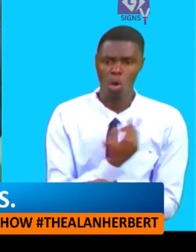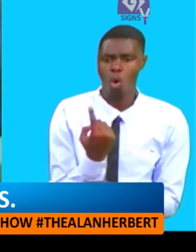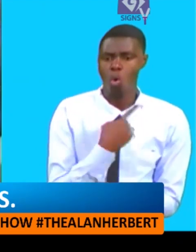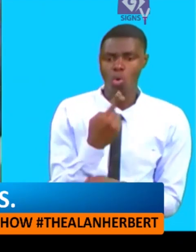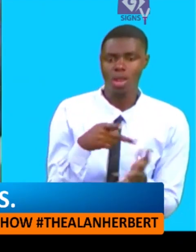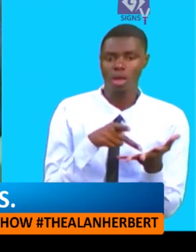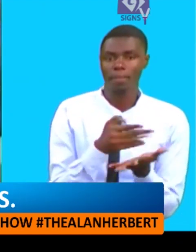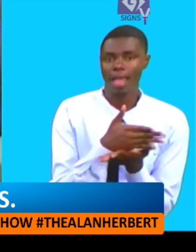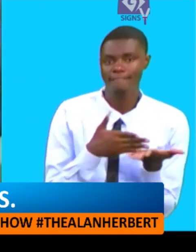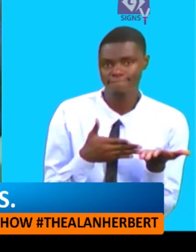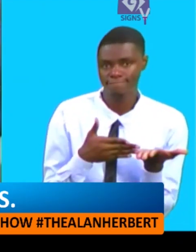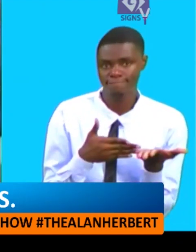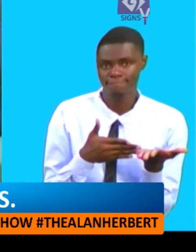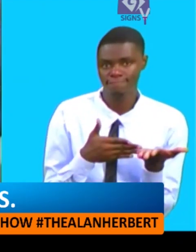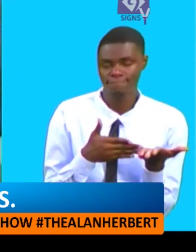portion of the bill.